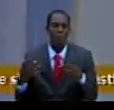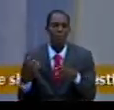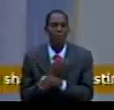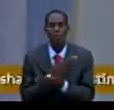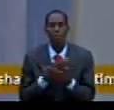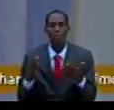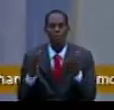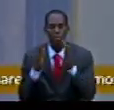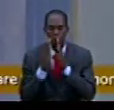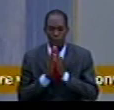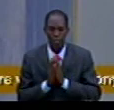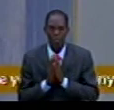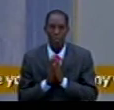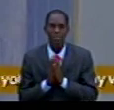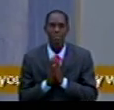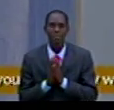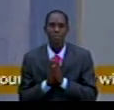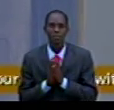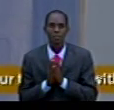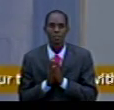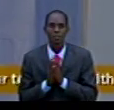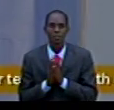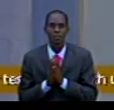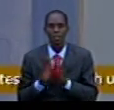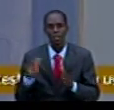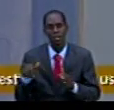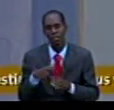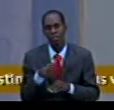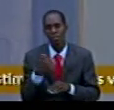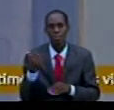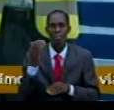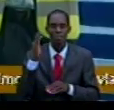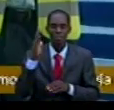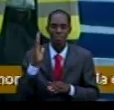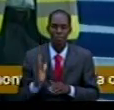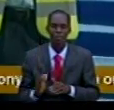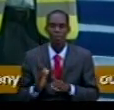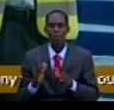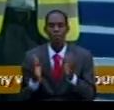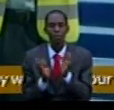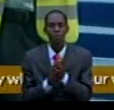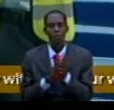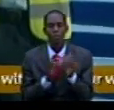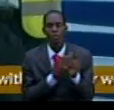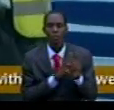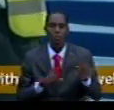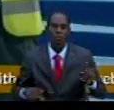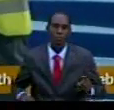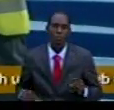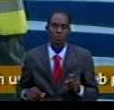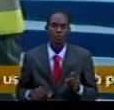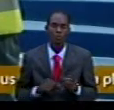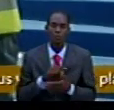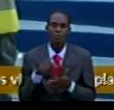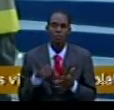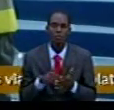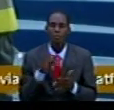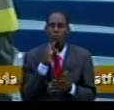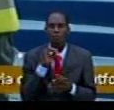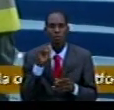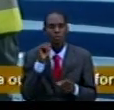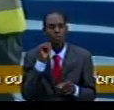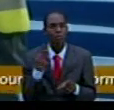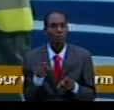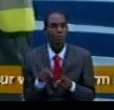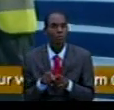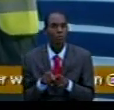Amen. Let's listen to another testifier. Praise the Lord. This is Mrs. Moron KG